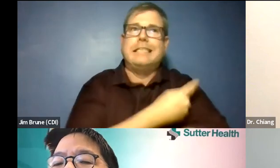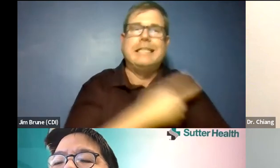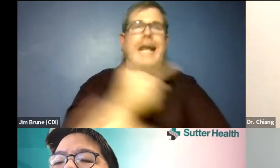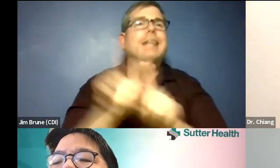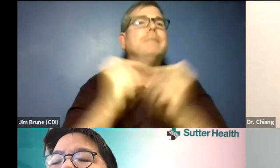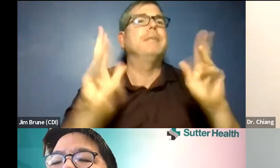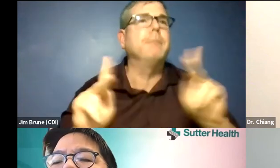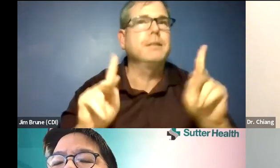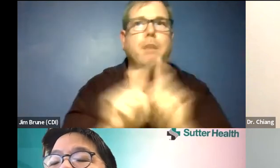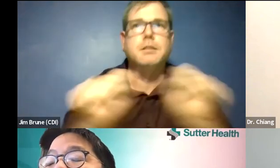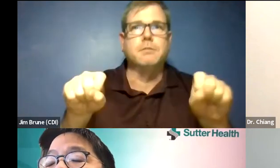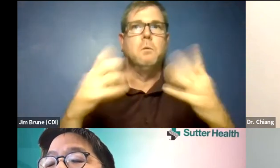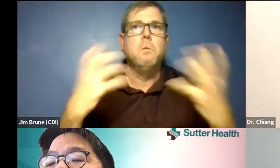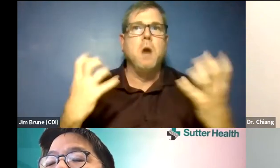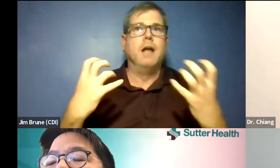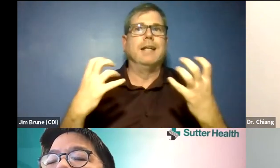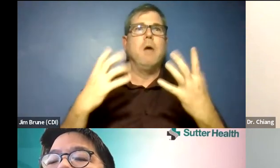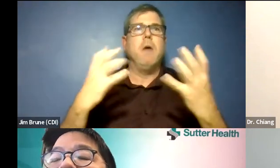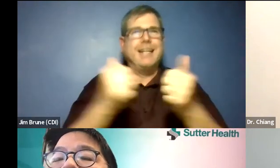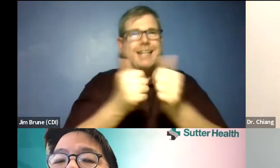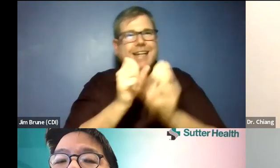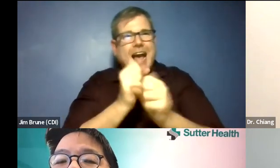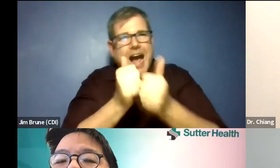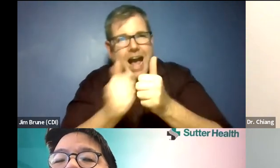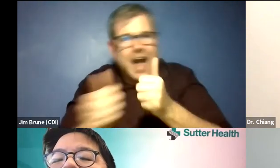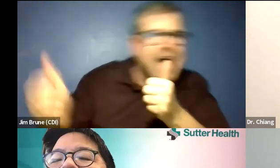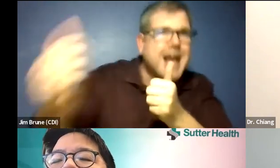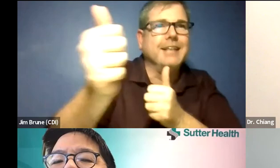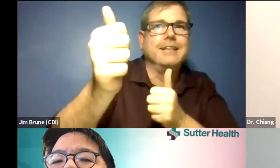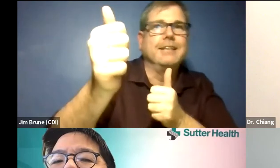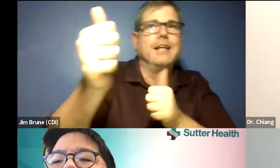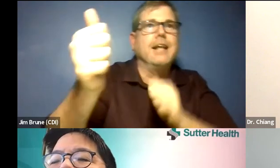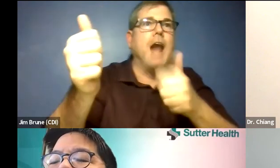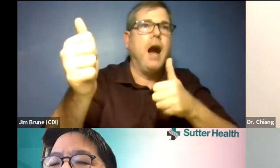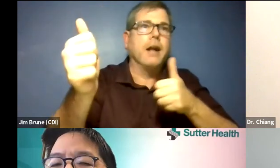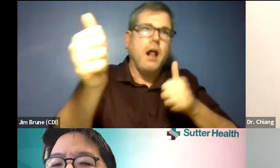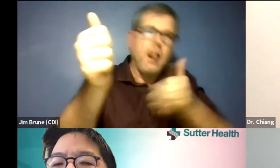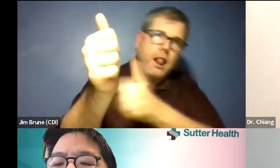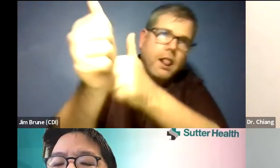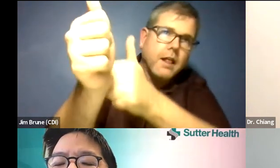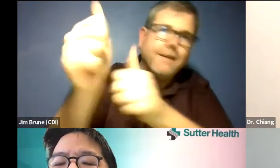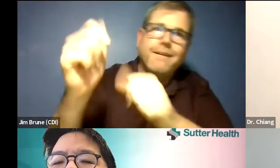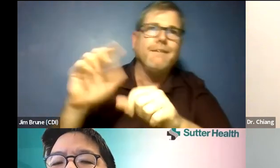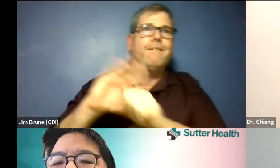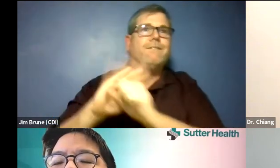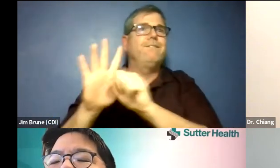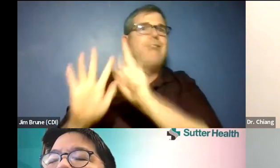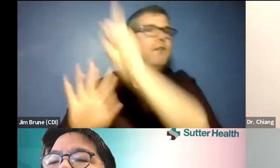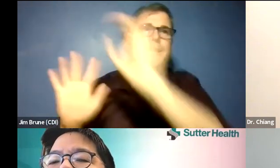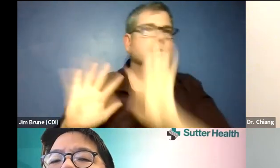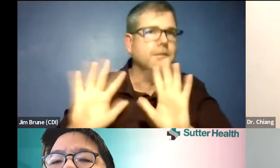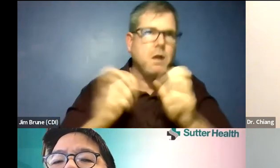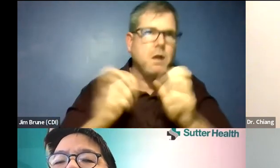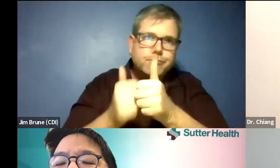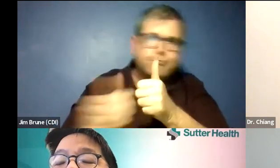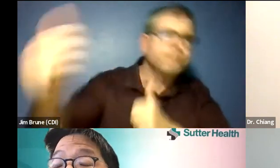ahead of the speed of these variants mutating. That is how we're going to conquer the virus, and that is how we're going to